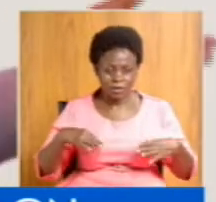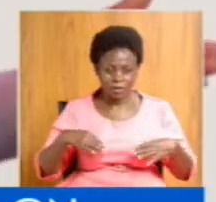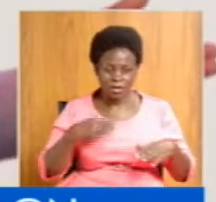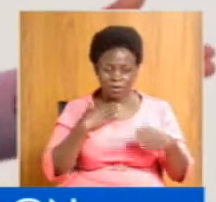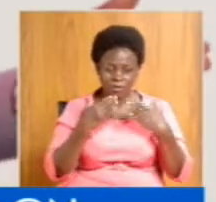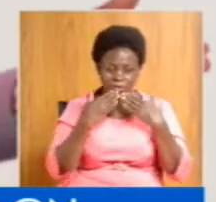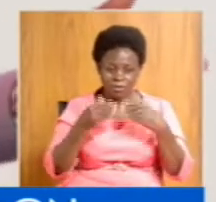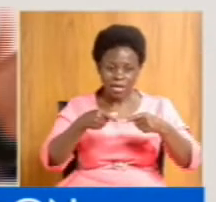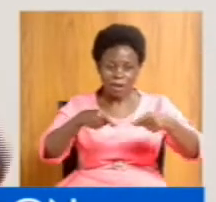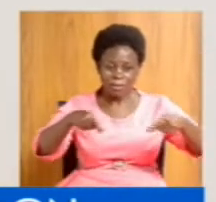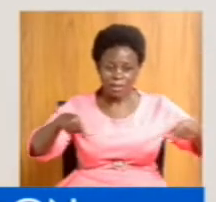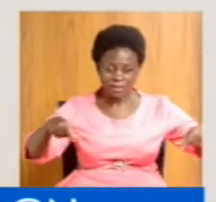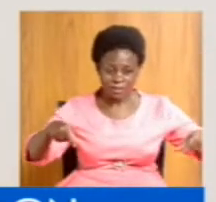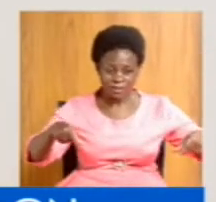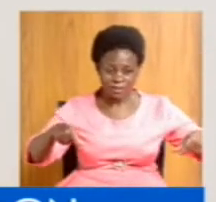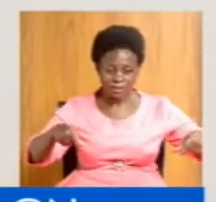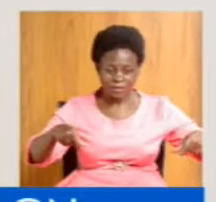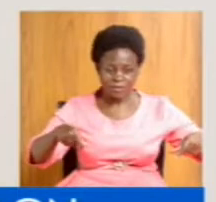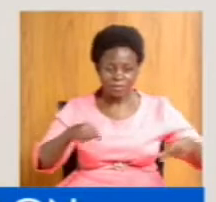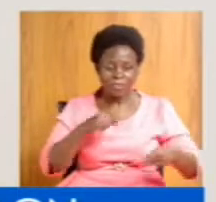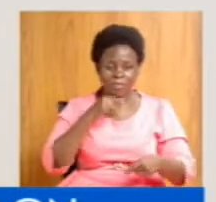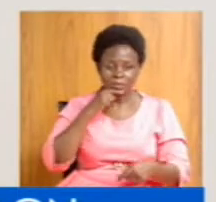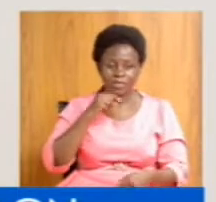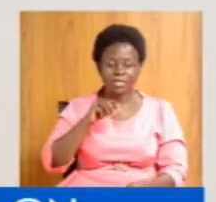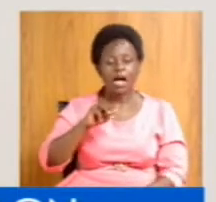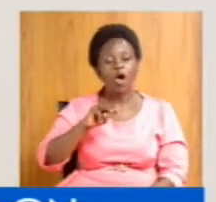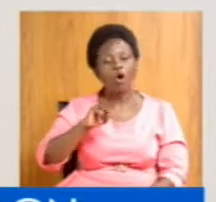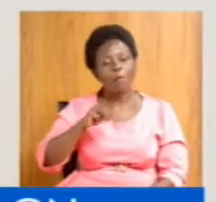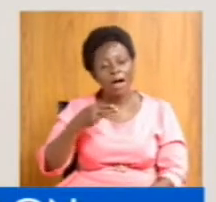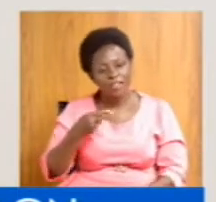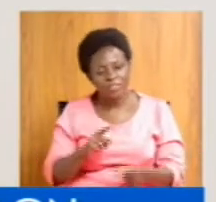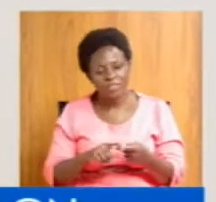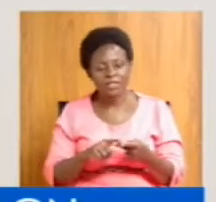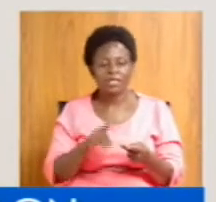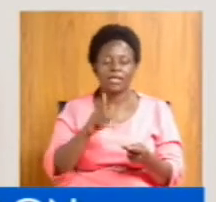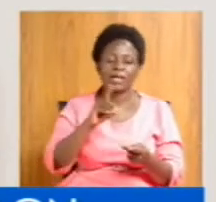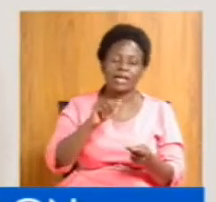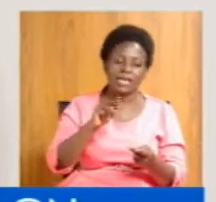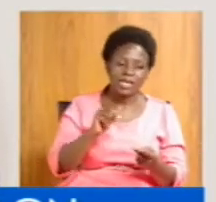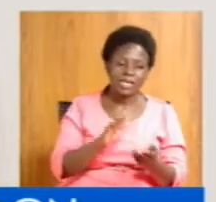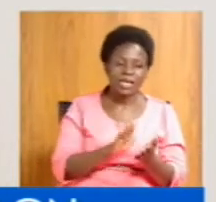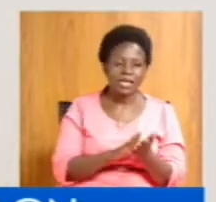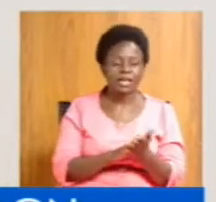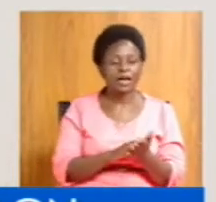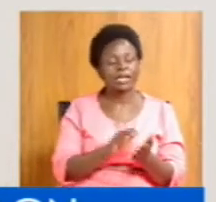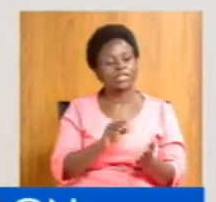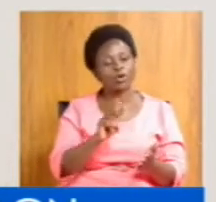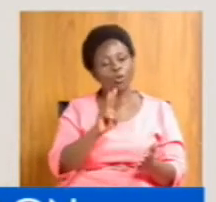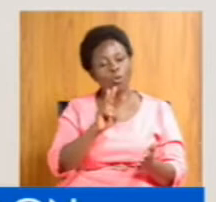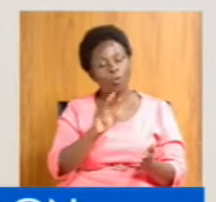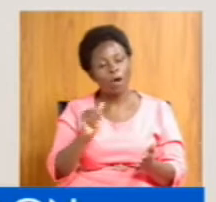I want to thank our panelists Mr. Joseph Yomohanji Dr. Evelina Cage Daniel Bilopio and Abdul Salam Waiswa